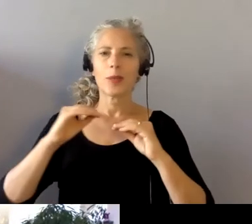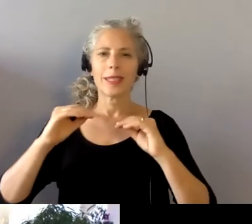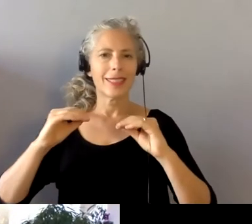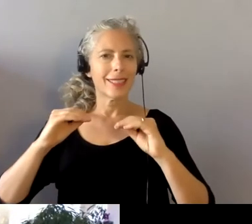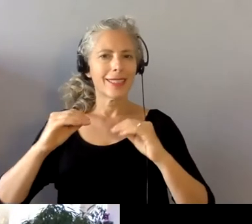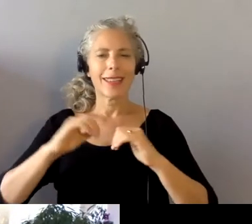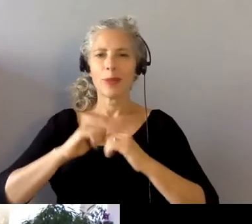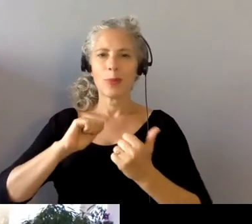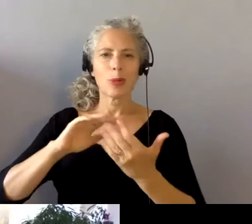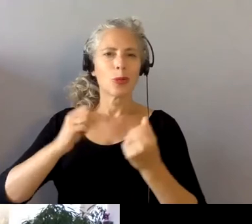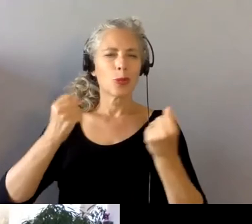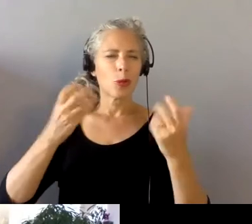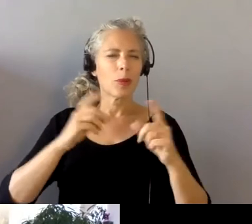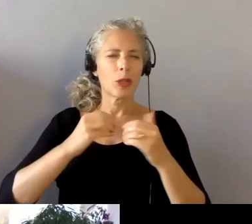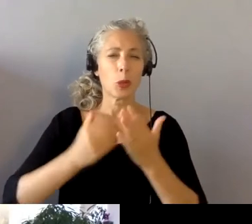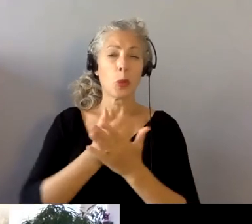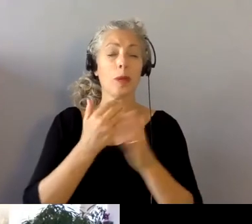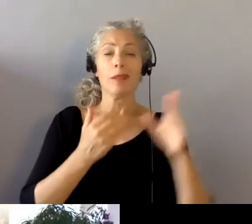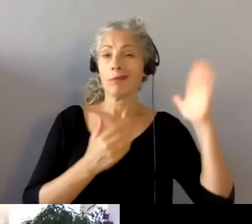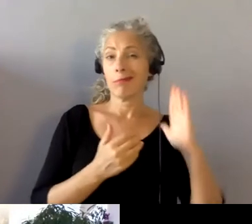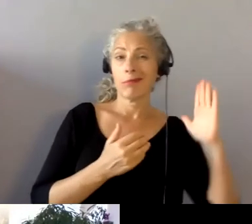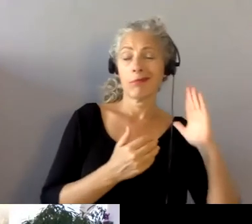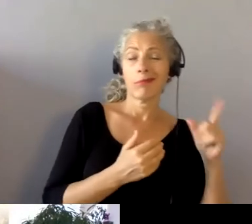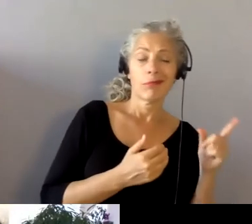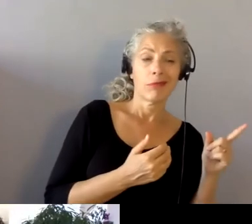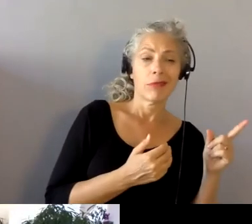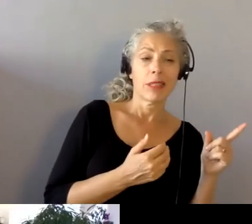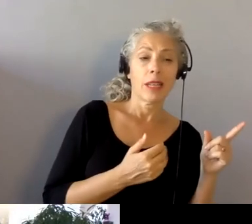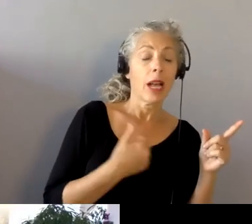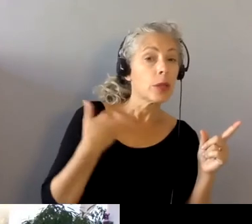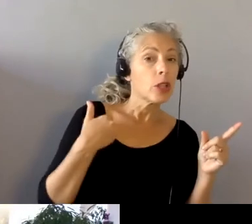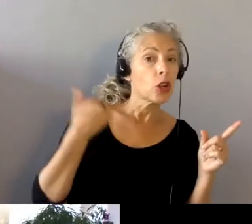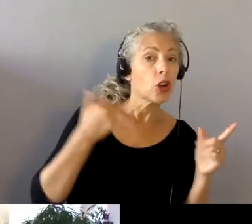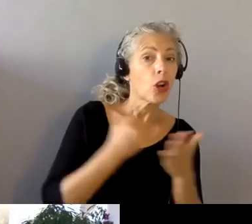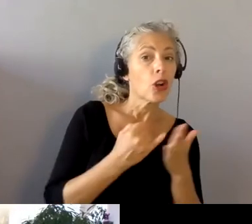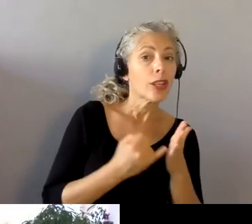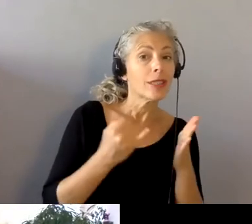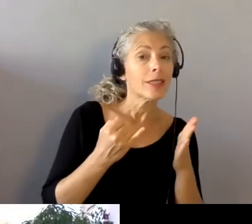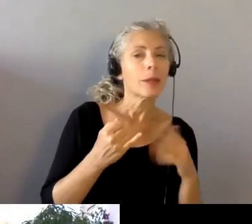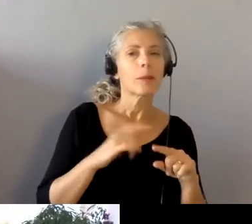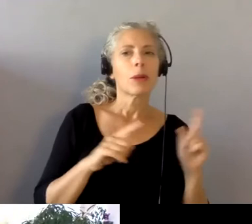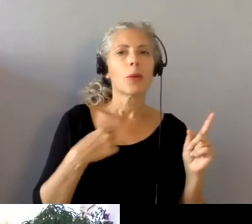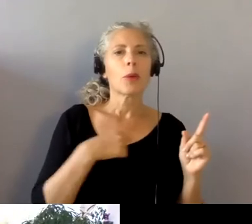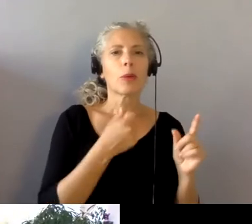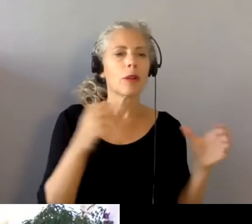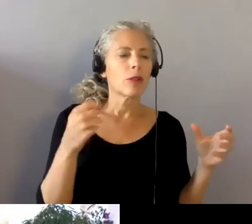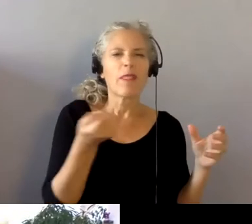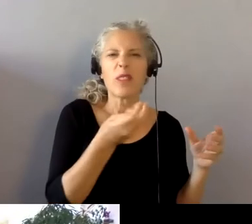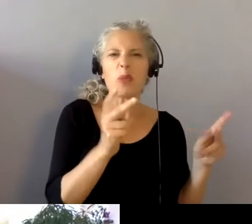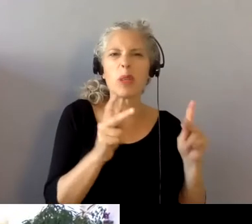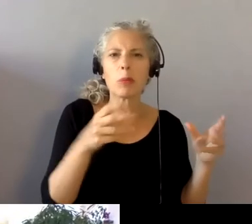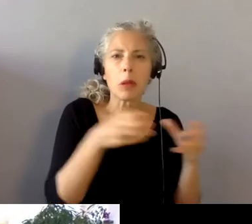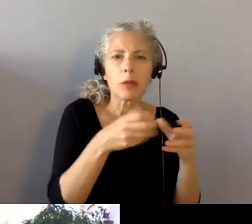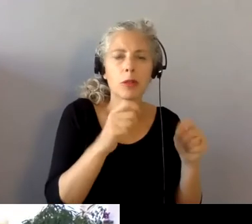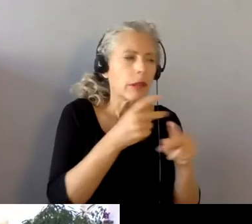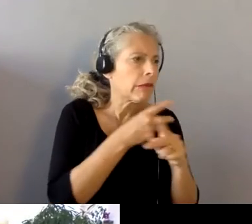I think at that time there was a few of, like, the way I was a younger artist, but it was also, we were a fewer group of people trying to figure